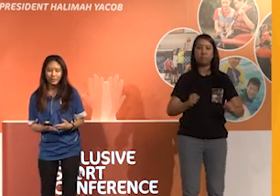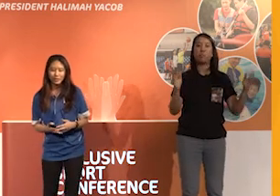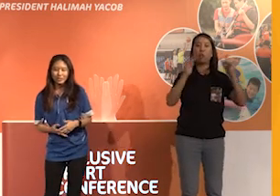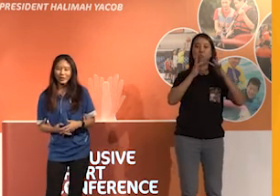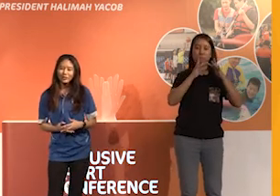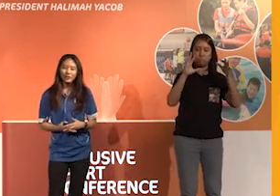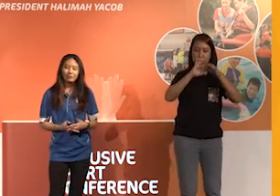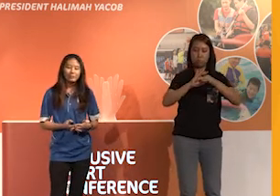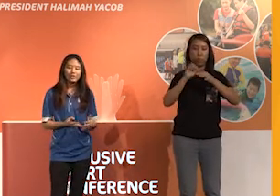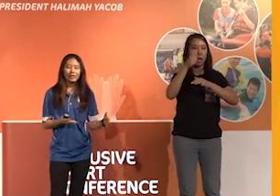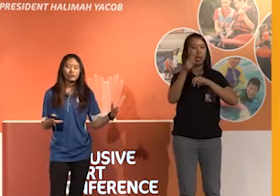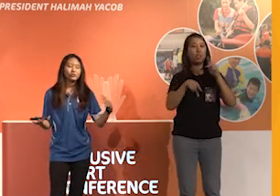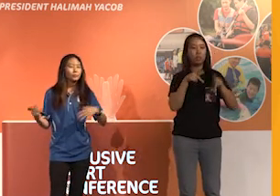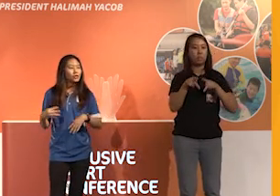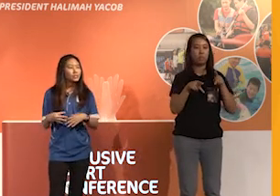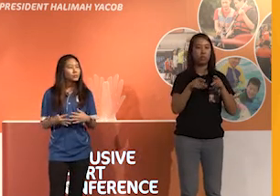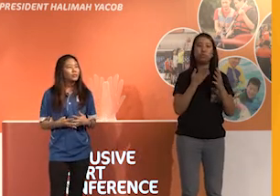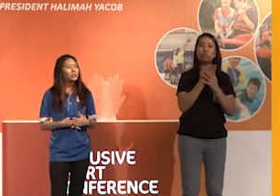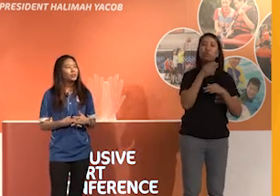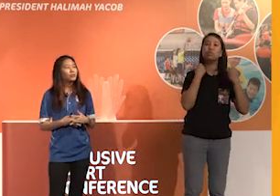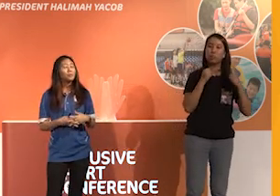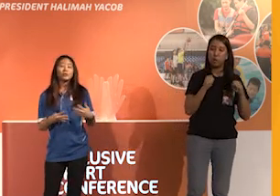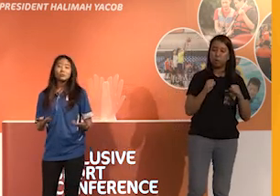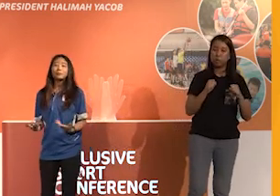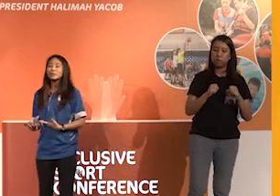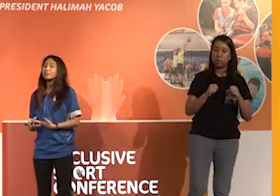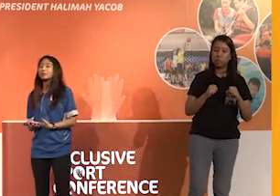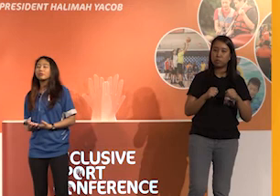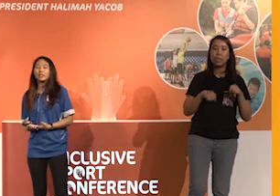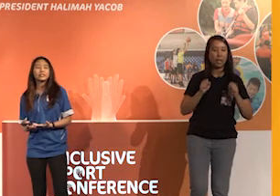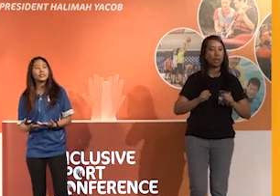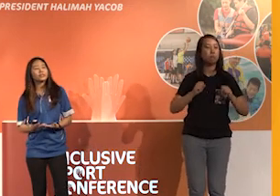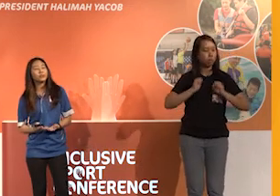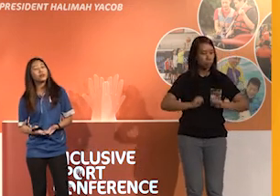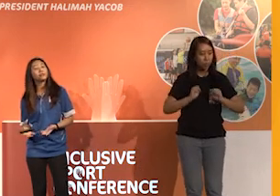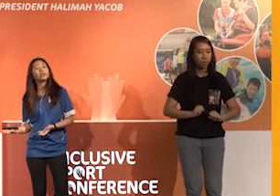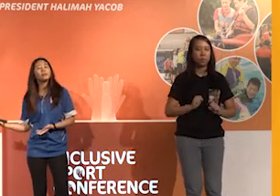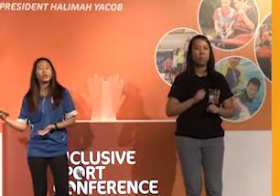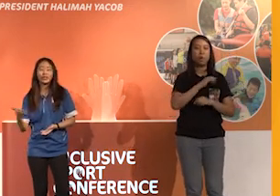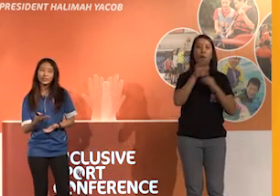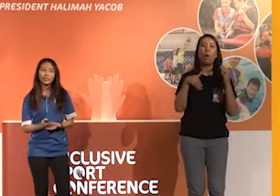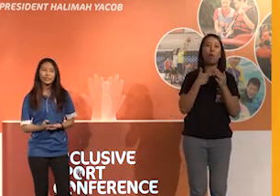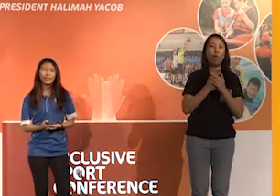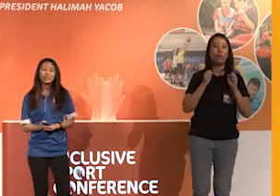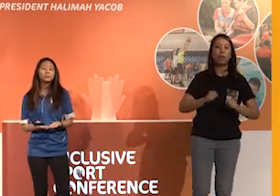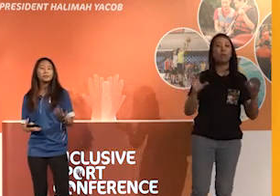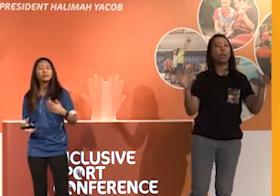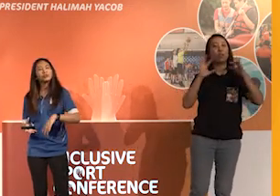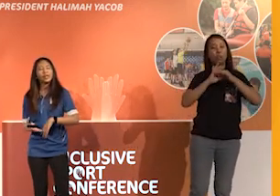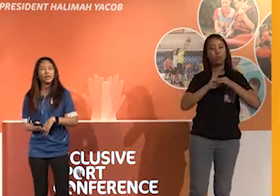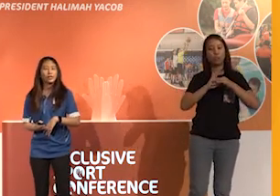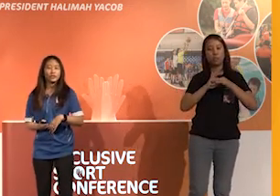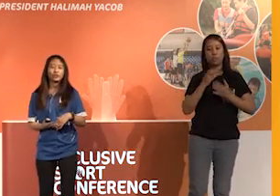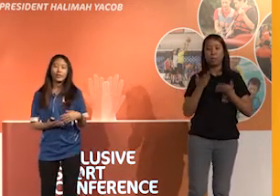people. So I felt that maybe like through sports it will be could be possible in a sense that where everyone can be connected. So maybe